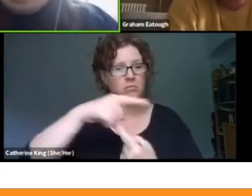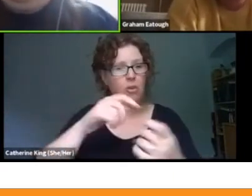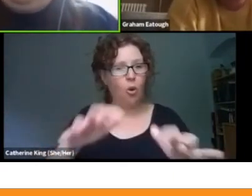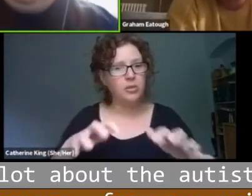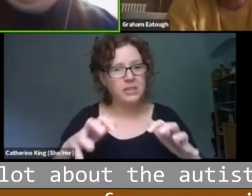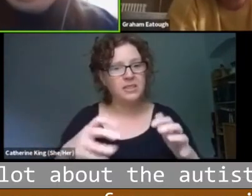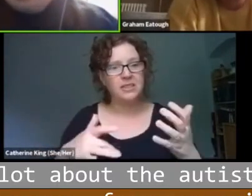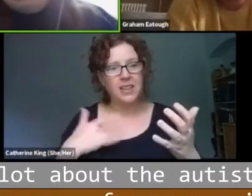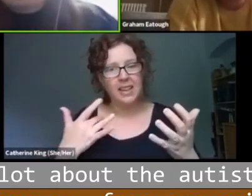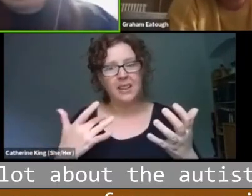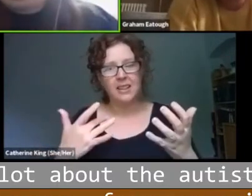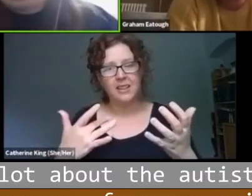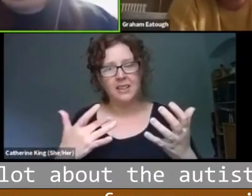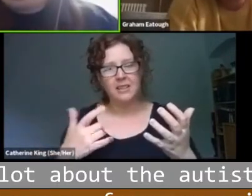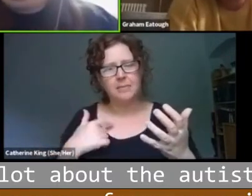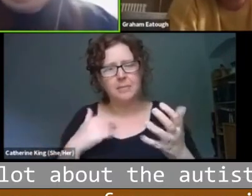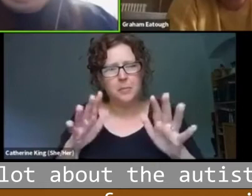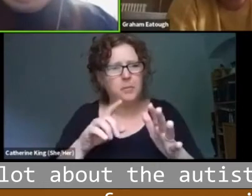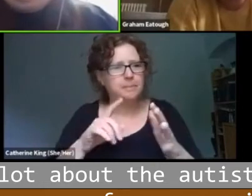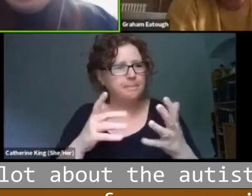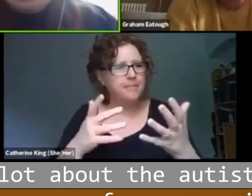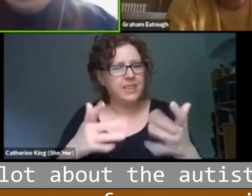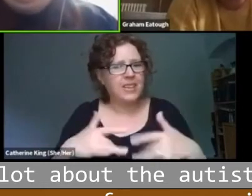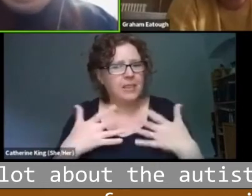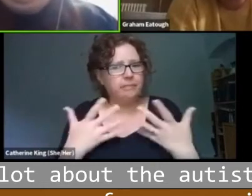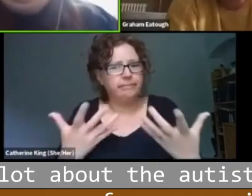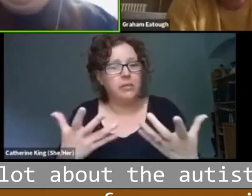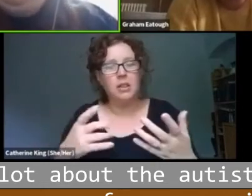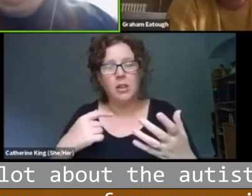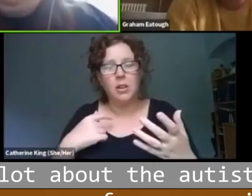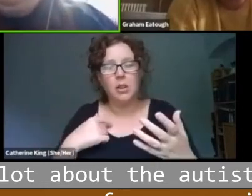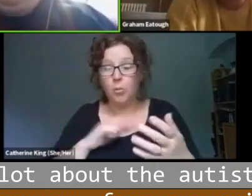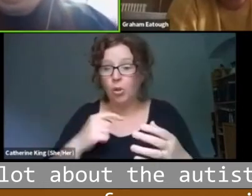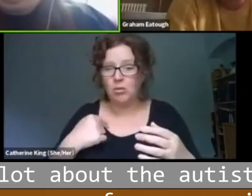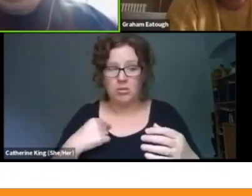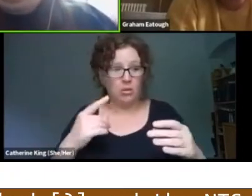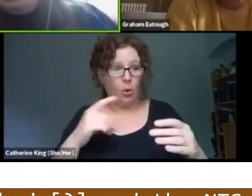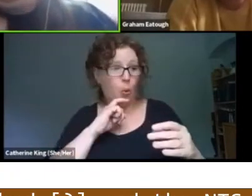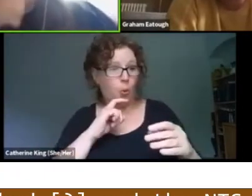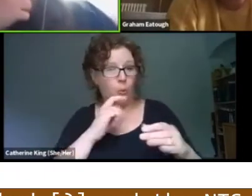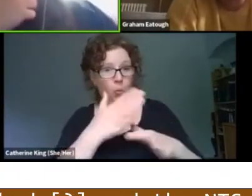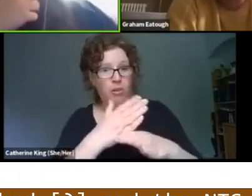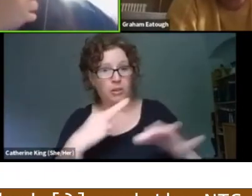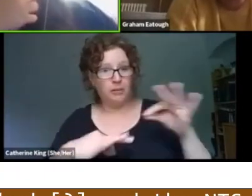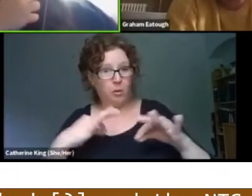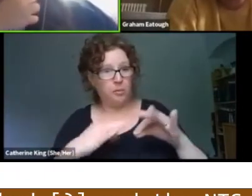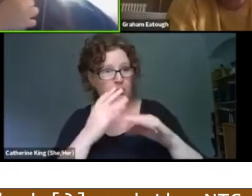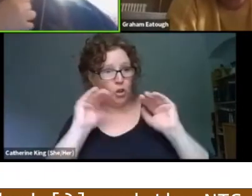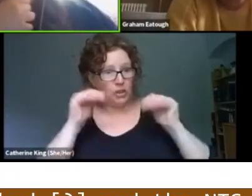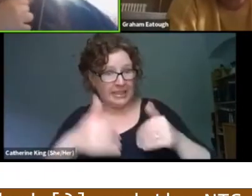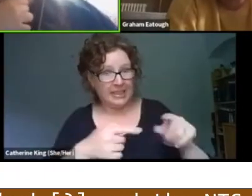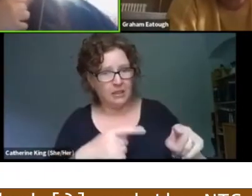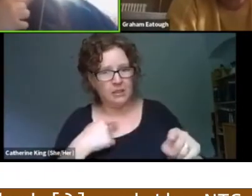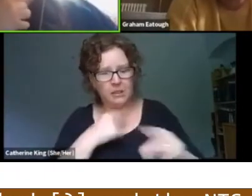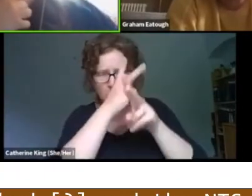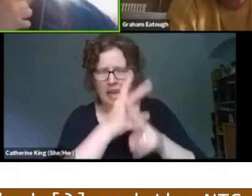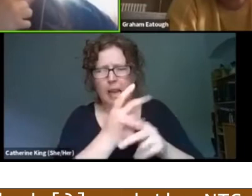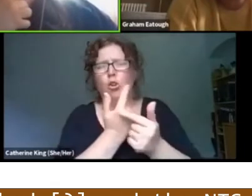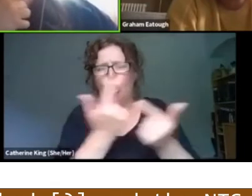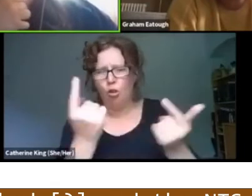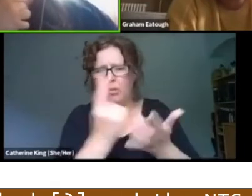we cared a lot about the autistic members of the cast anyway. From our point of view, we talked a lot with Graham and